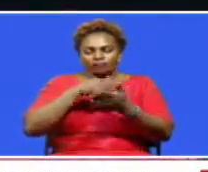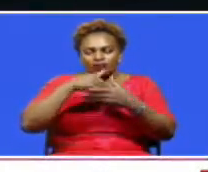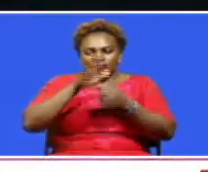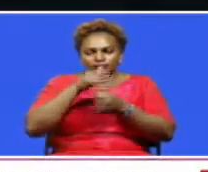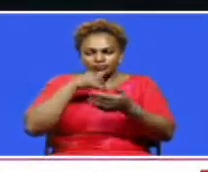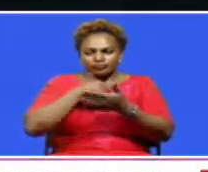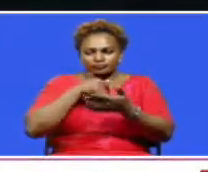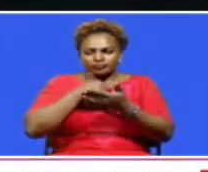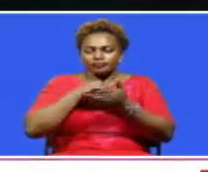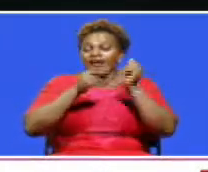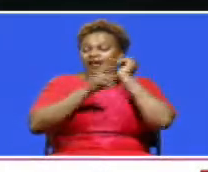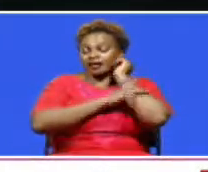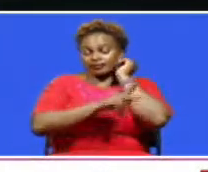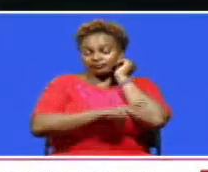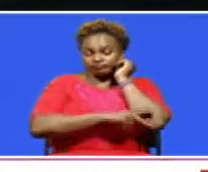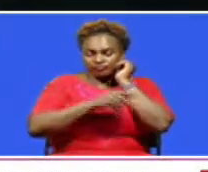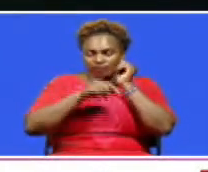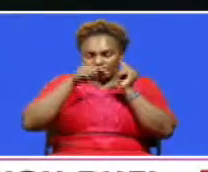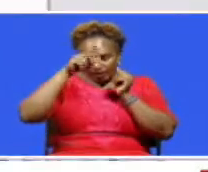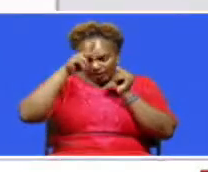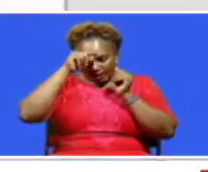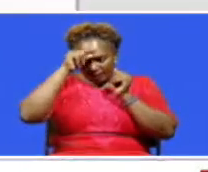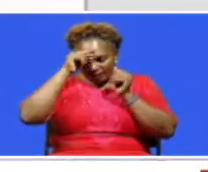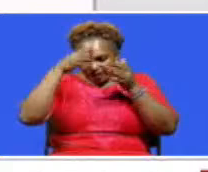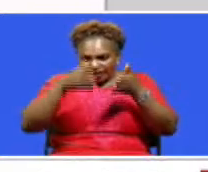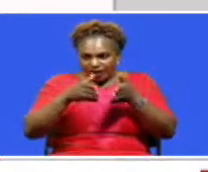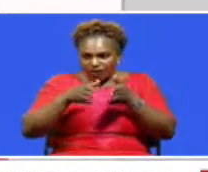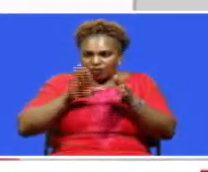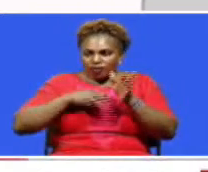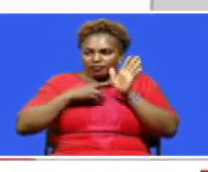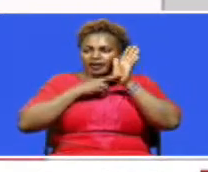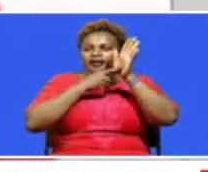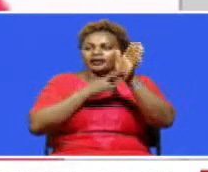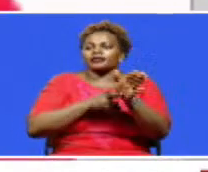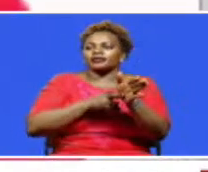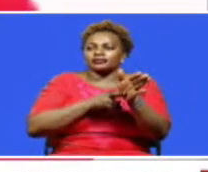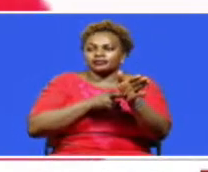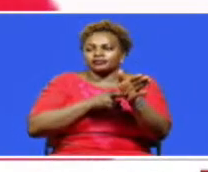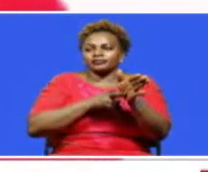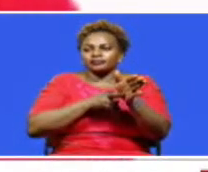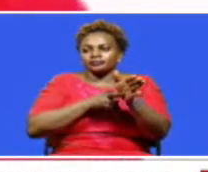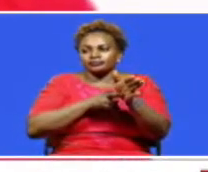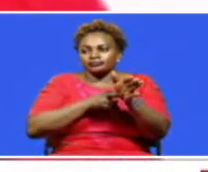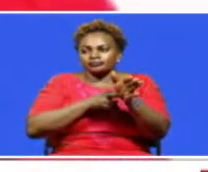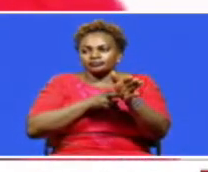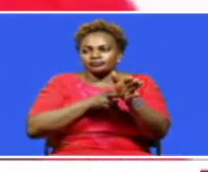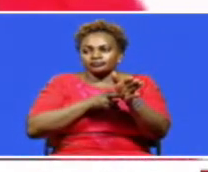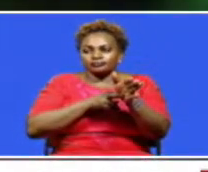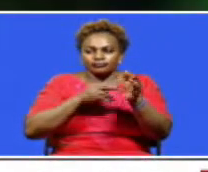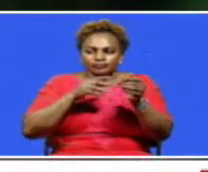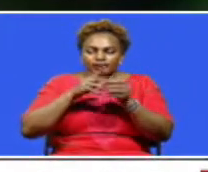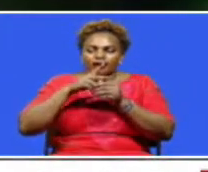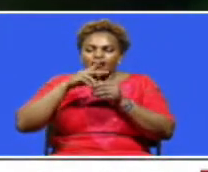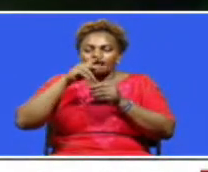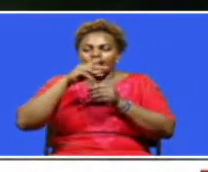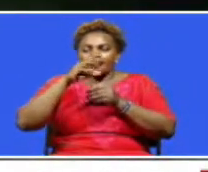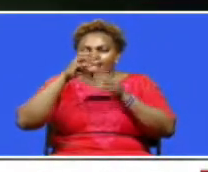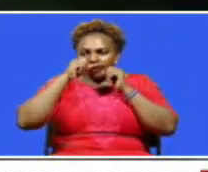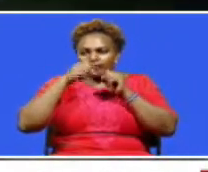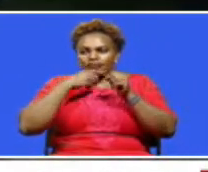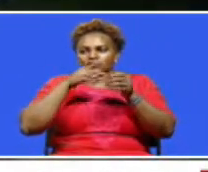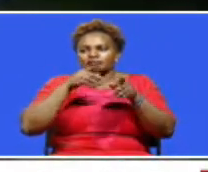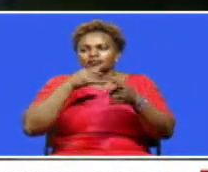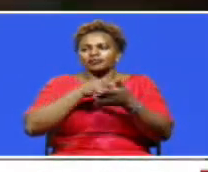The incumbent Kirinyaga Governor Ann Waiguru, Kirinyaga Woman Representative Wangui Ngirici, NAK Kenya Party Leader Martha